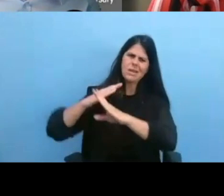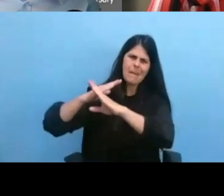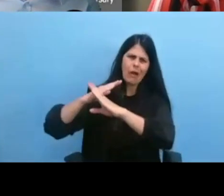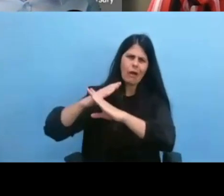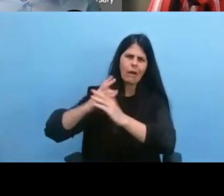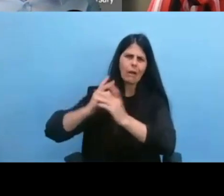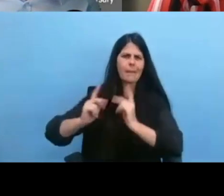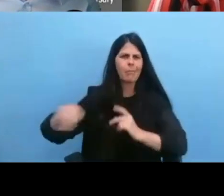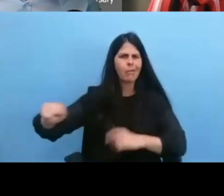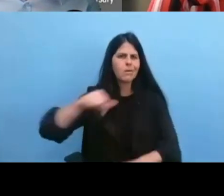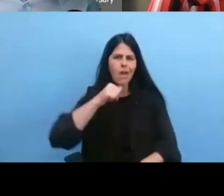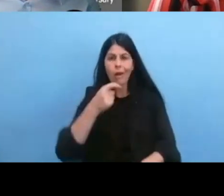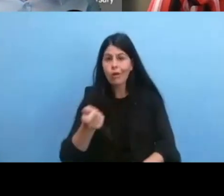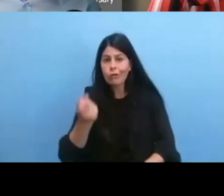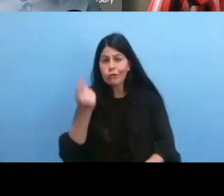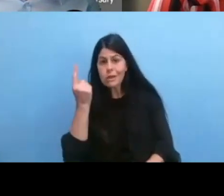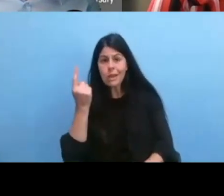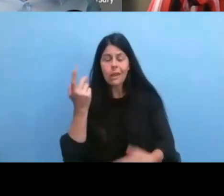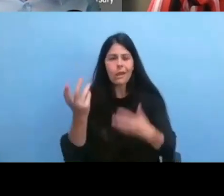or not,